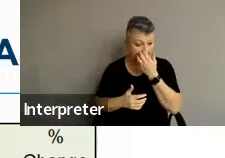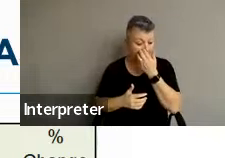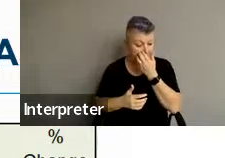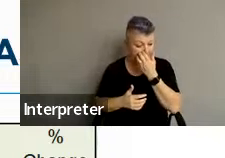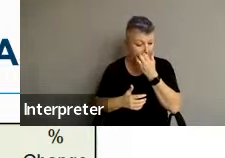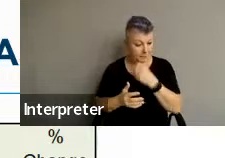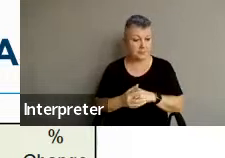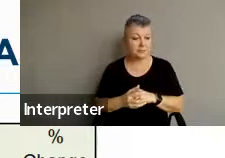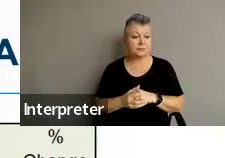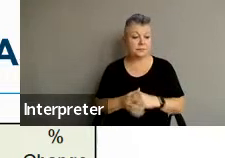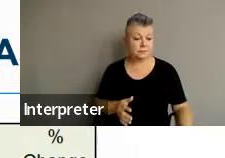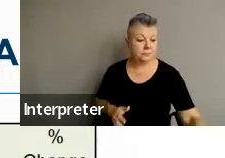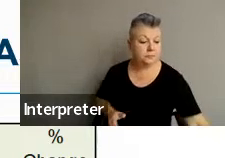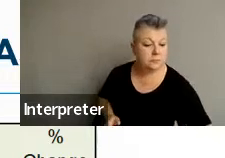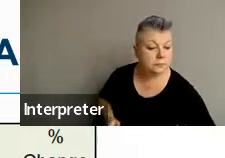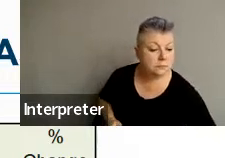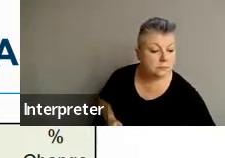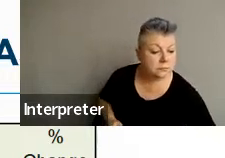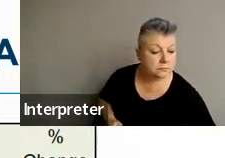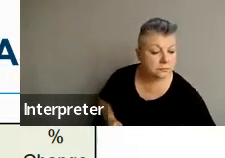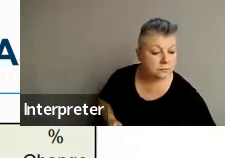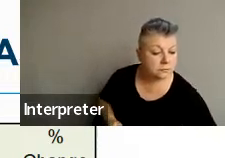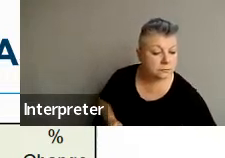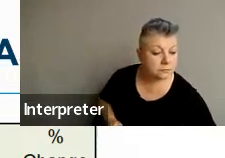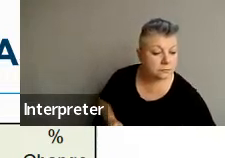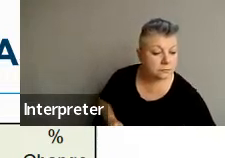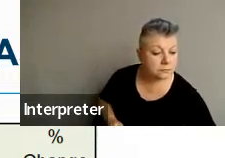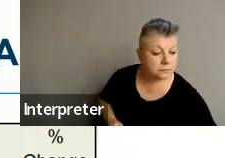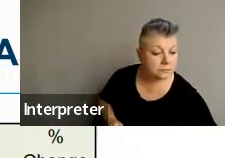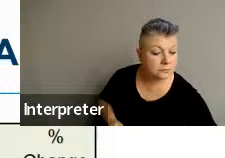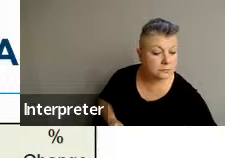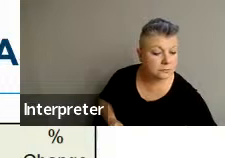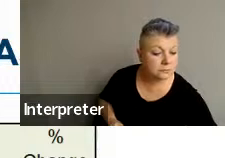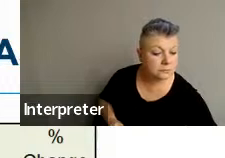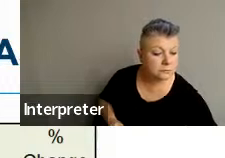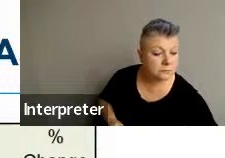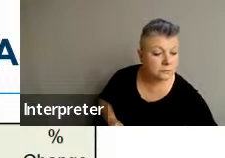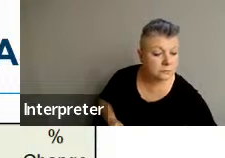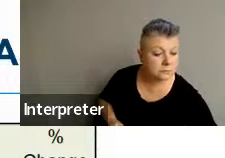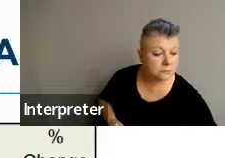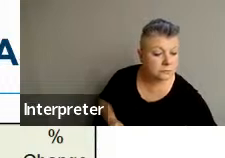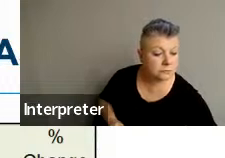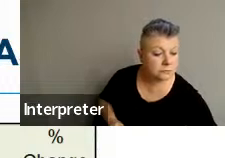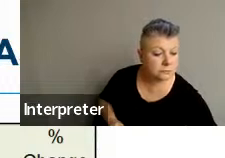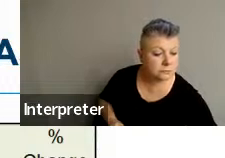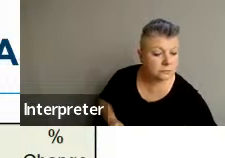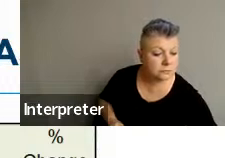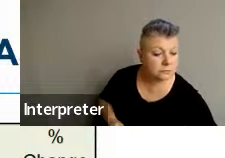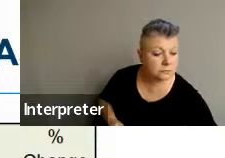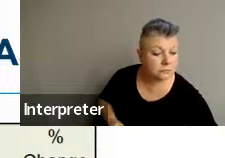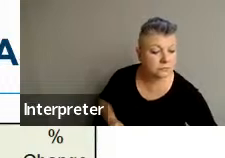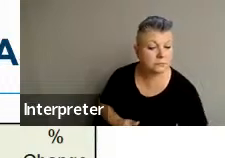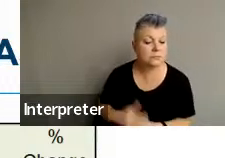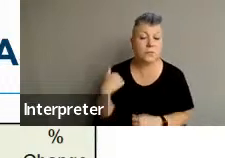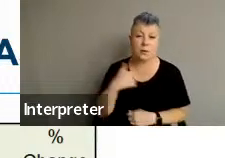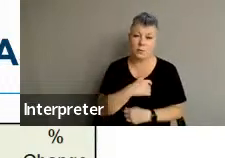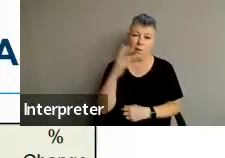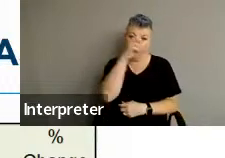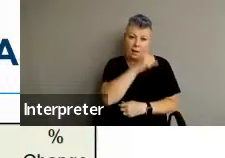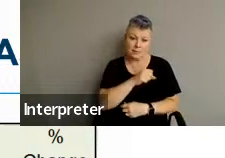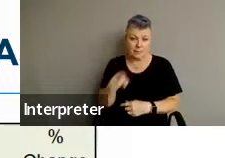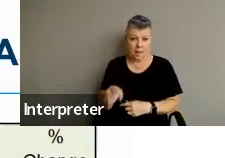well. So we are estimating and projecting a $4.1 million increase from the prior year to the current year, which